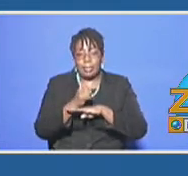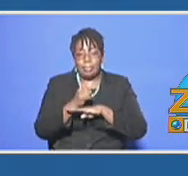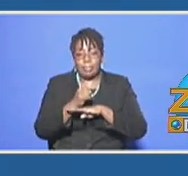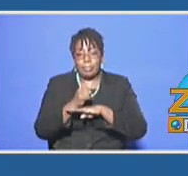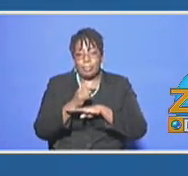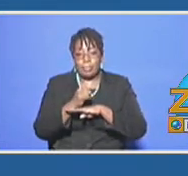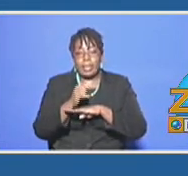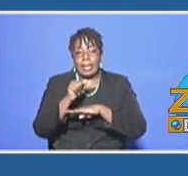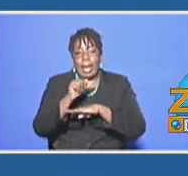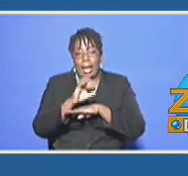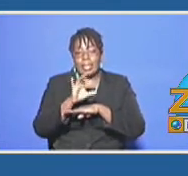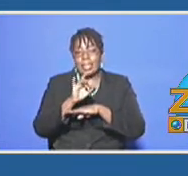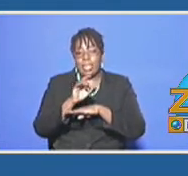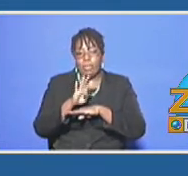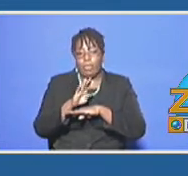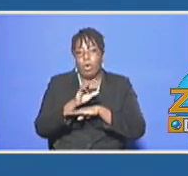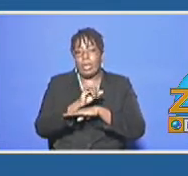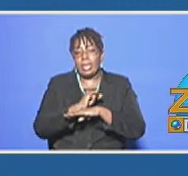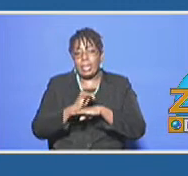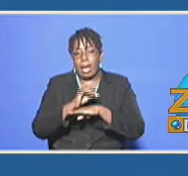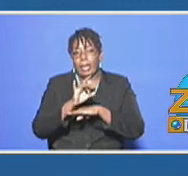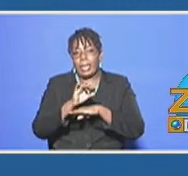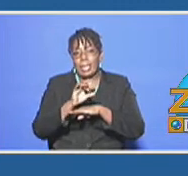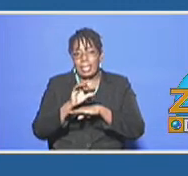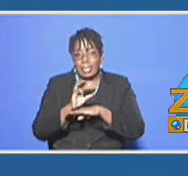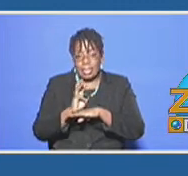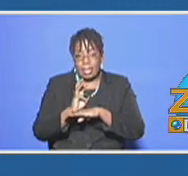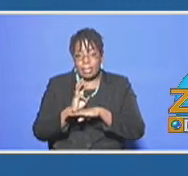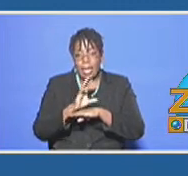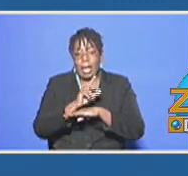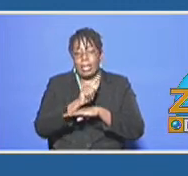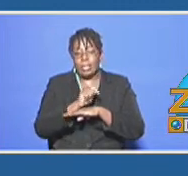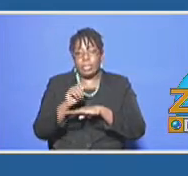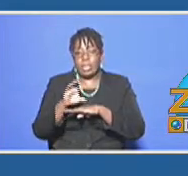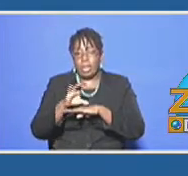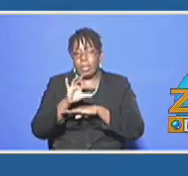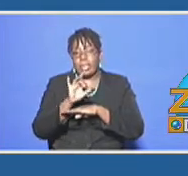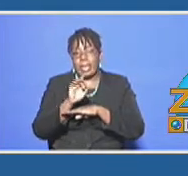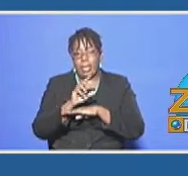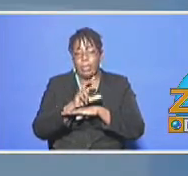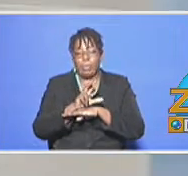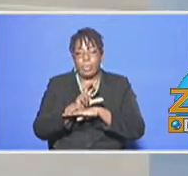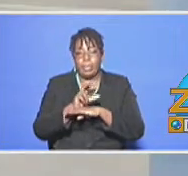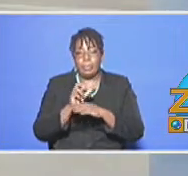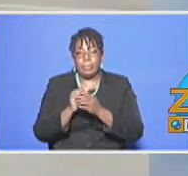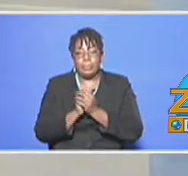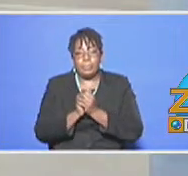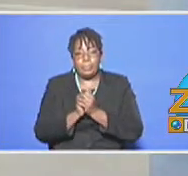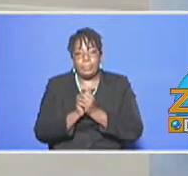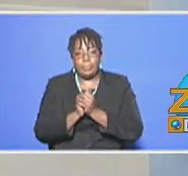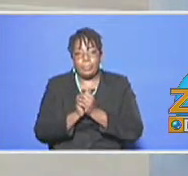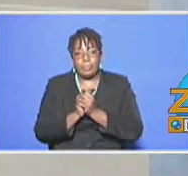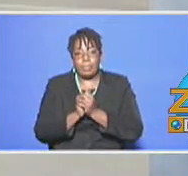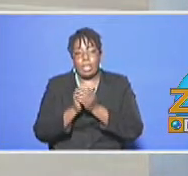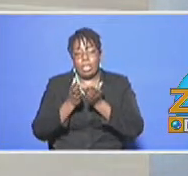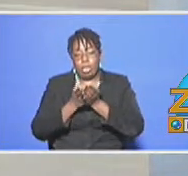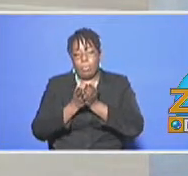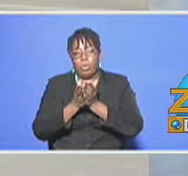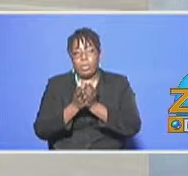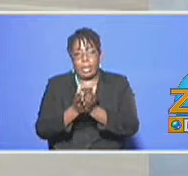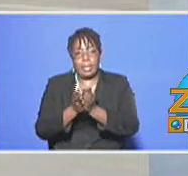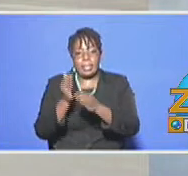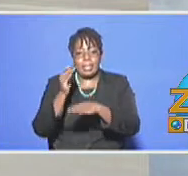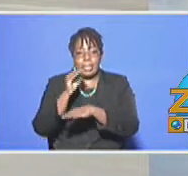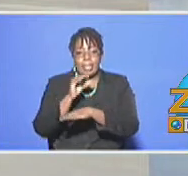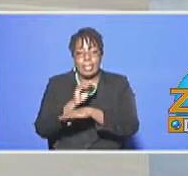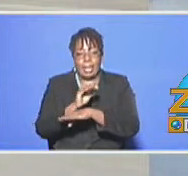84. Acklands, 84. Matthewtown, Inagua, 86 degrees. And the Turks and Caicos Islands at 83 degrees. And your boating forecast tonight is